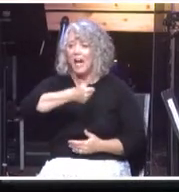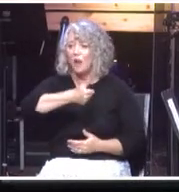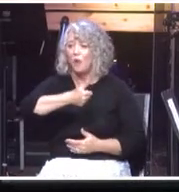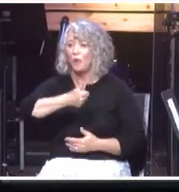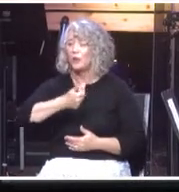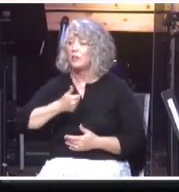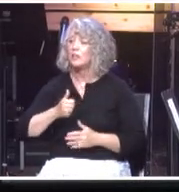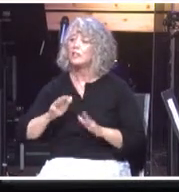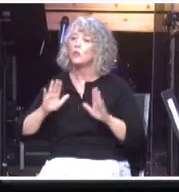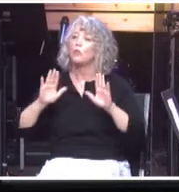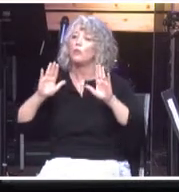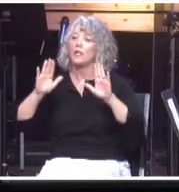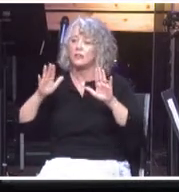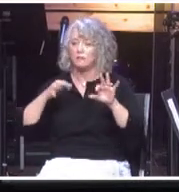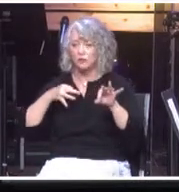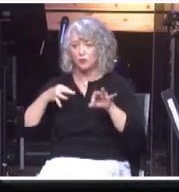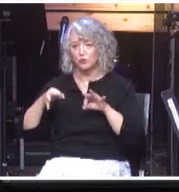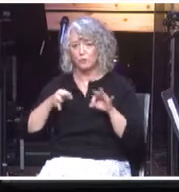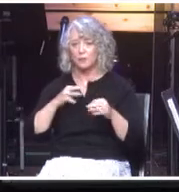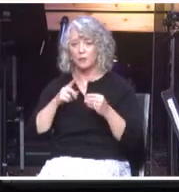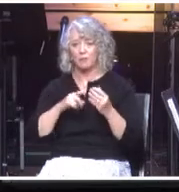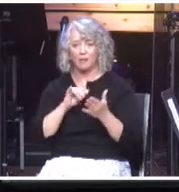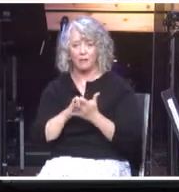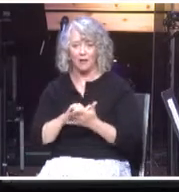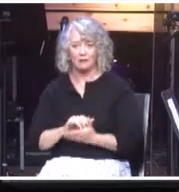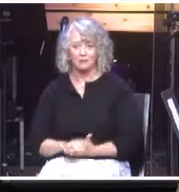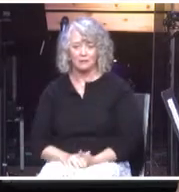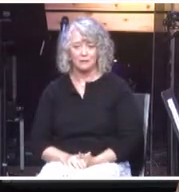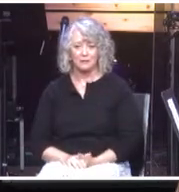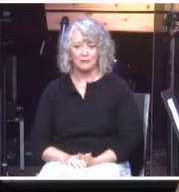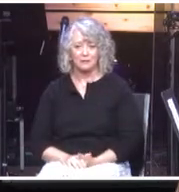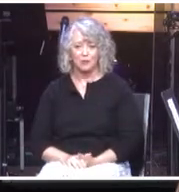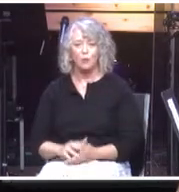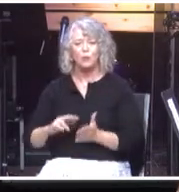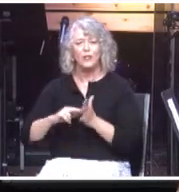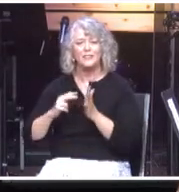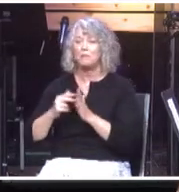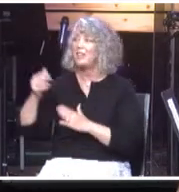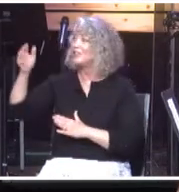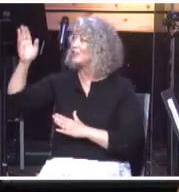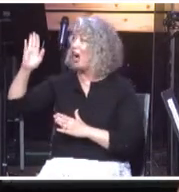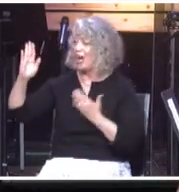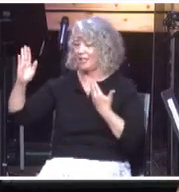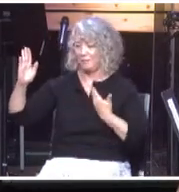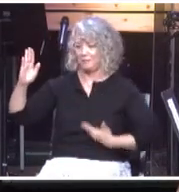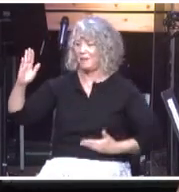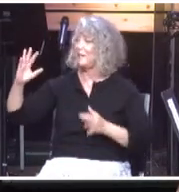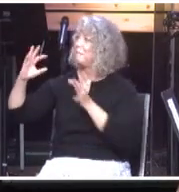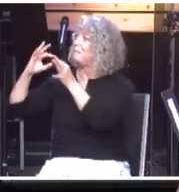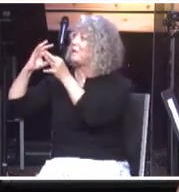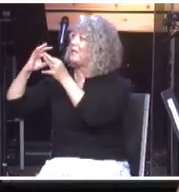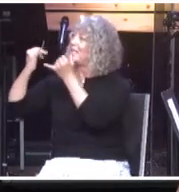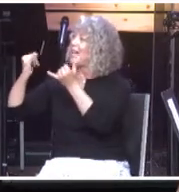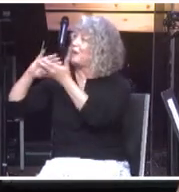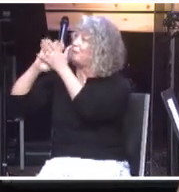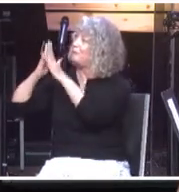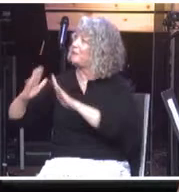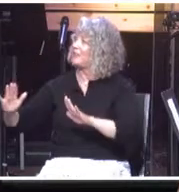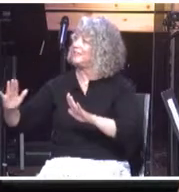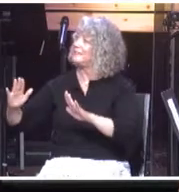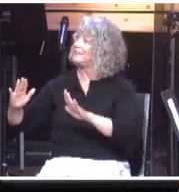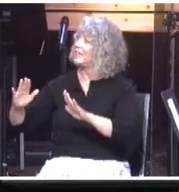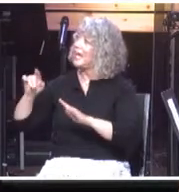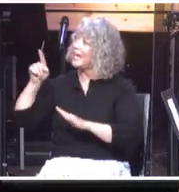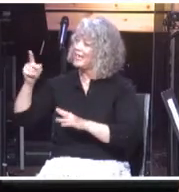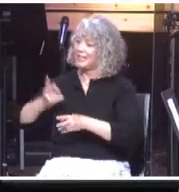There's a wonderful description of what being reconciled with God means in terms of living our lives under